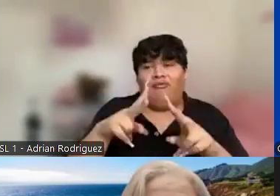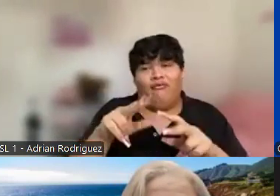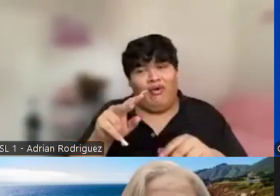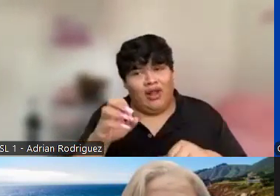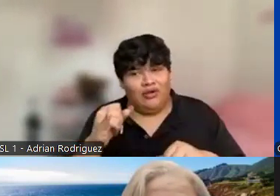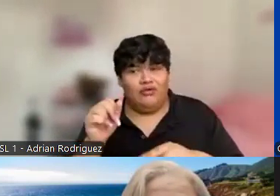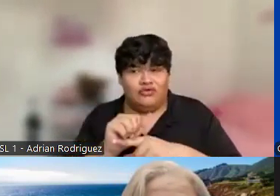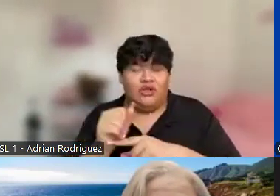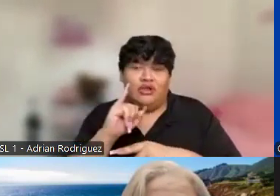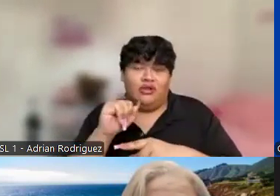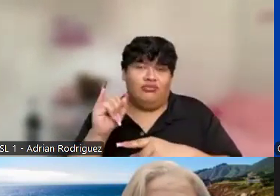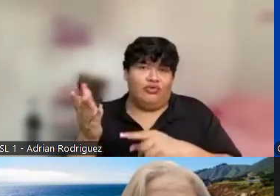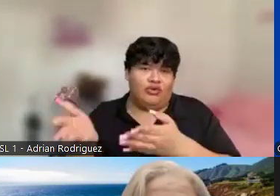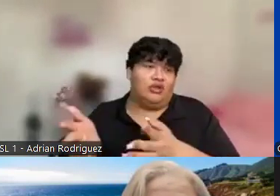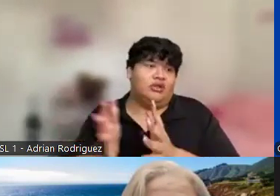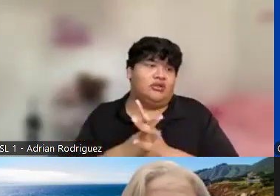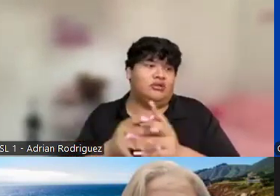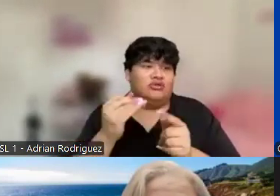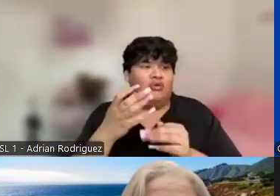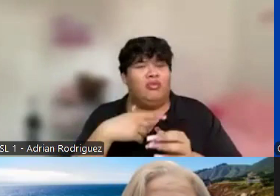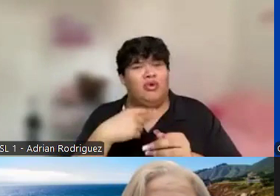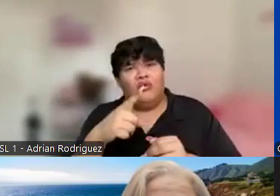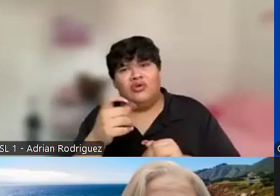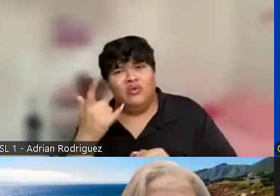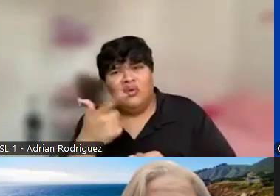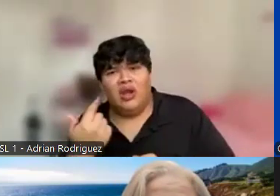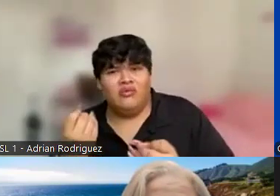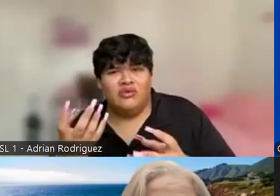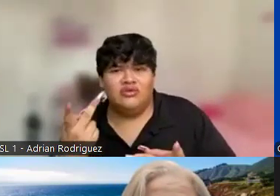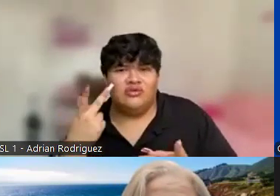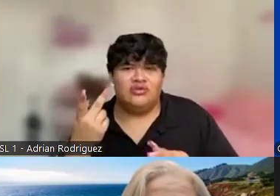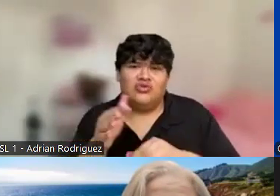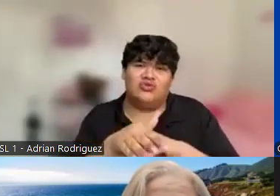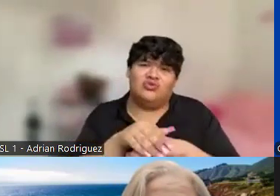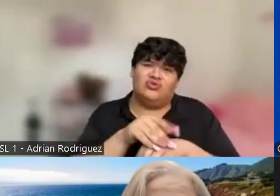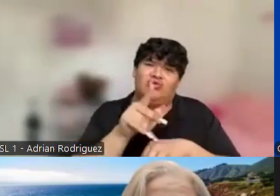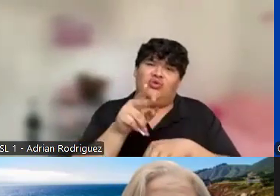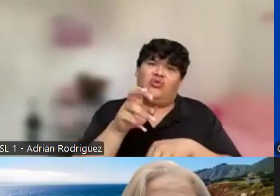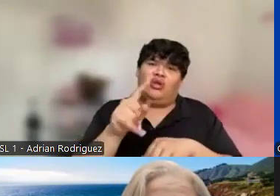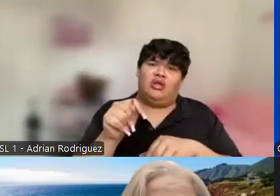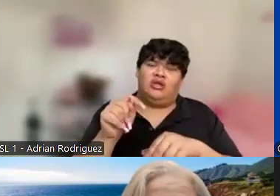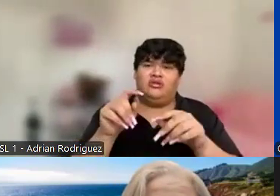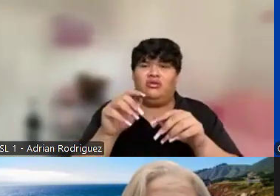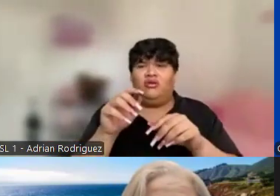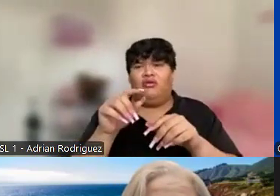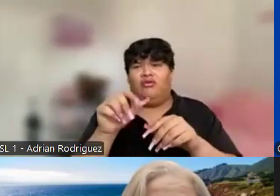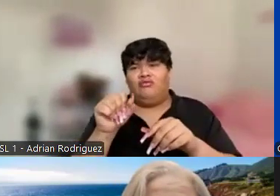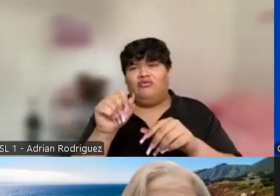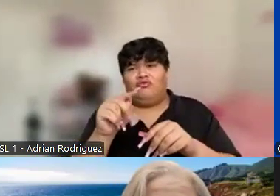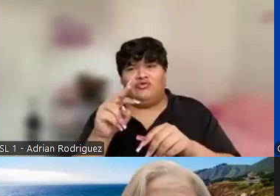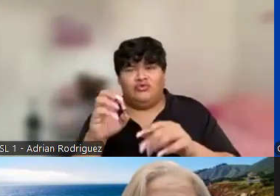is, then my question is, why are we seeing such low rates of screening? I think rather